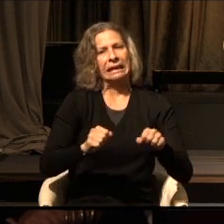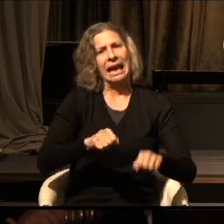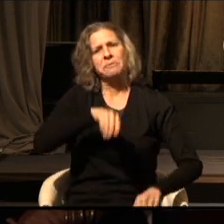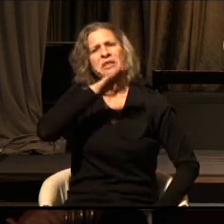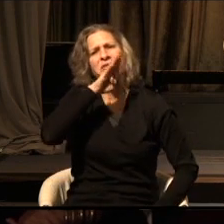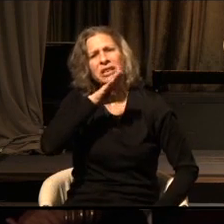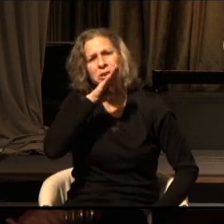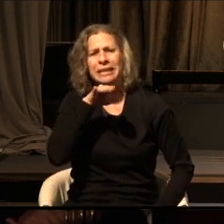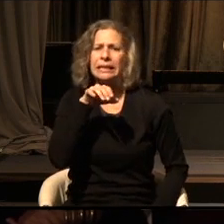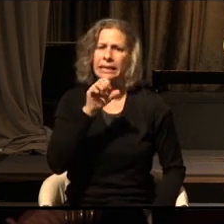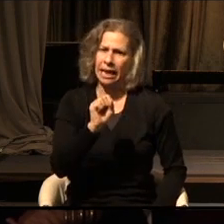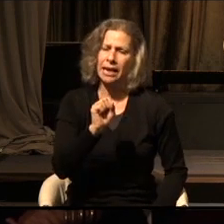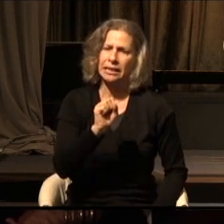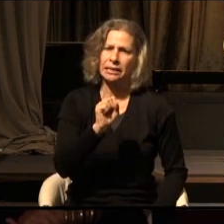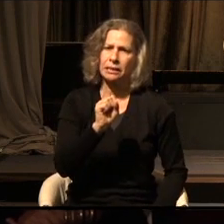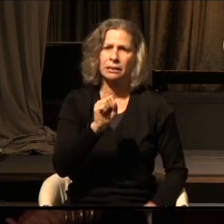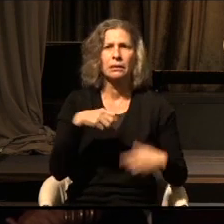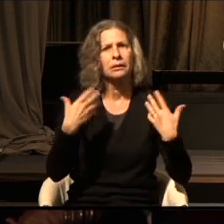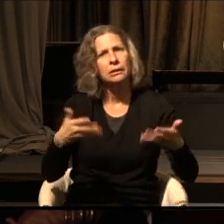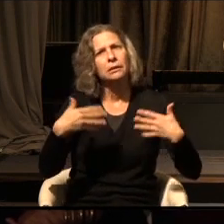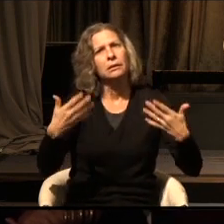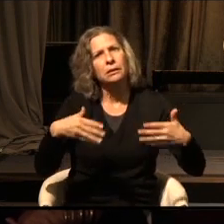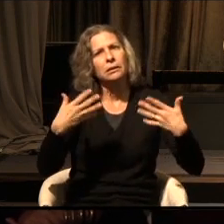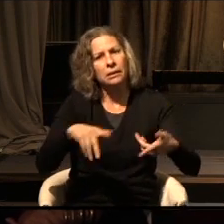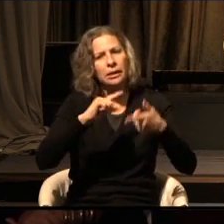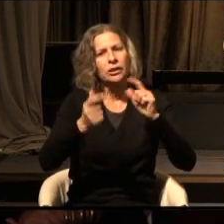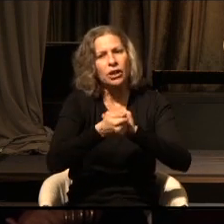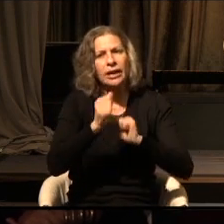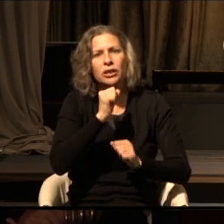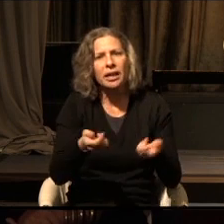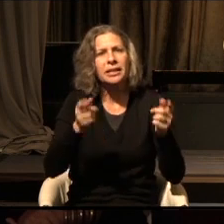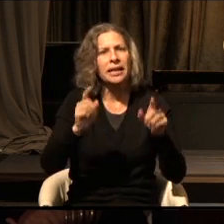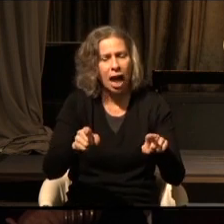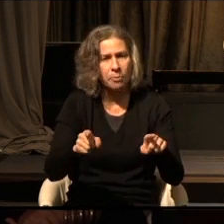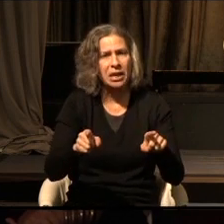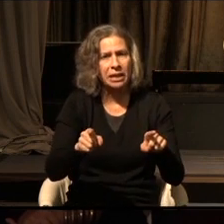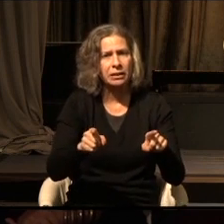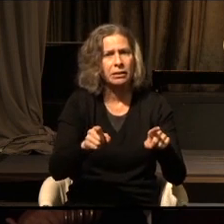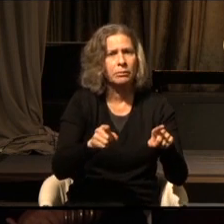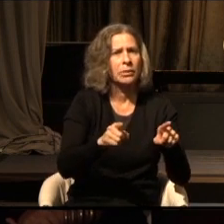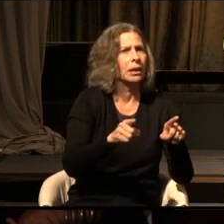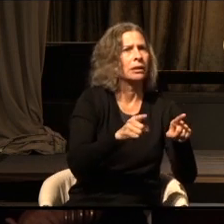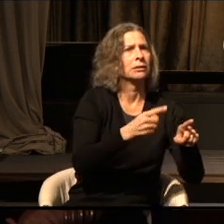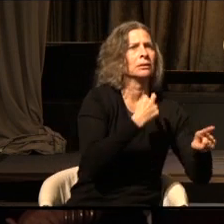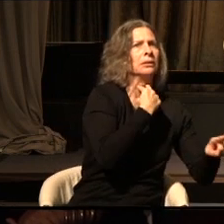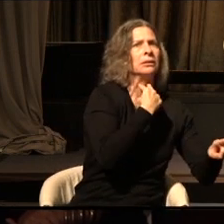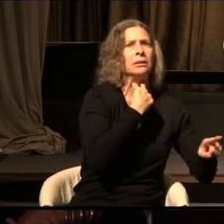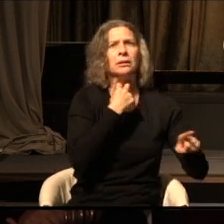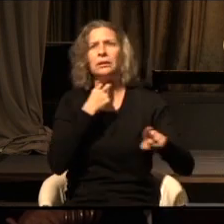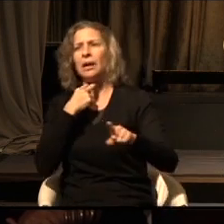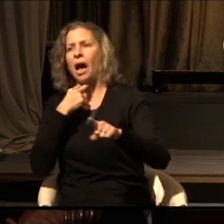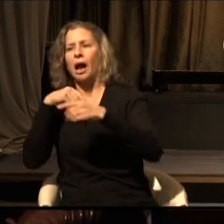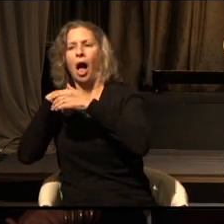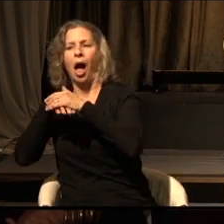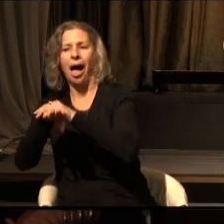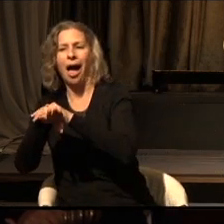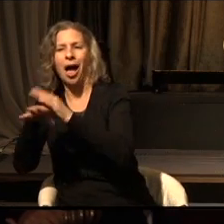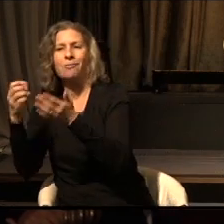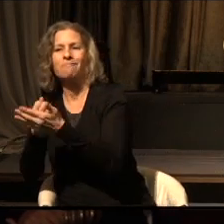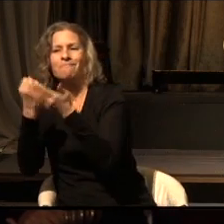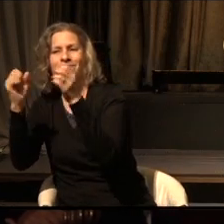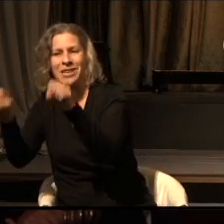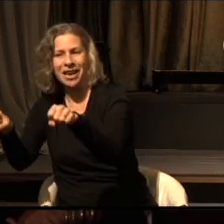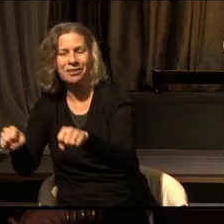a shut door waiting for something to change. But for every door that's locked shut at the moment, there's one right next door waiting for you to walk